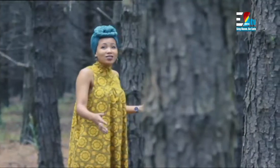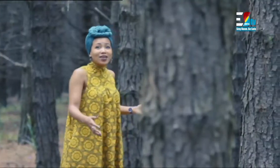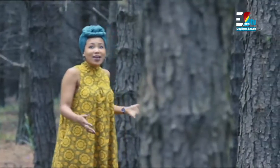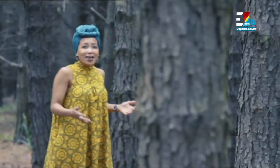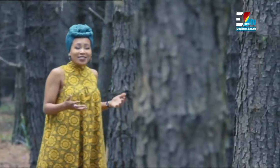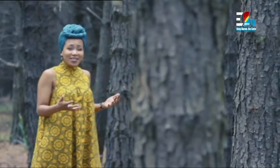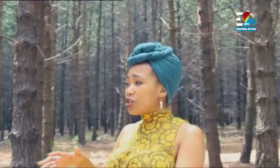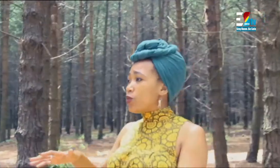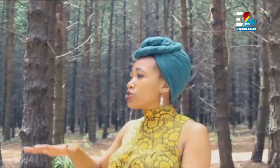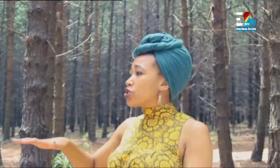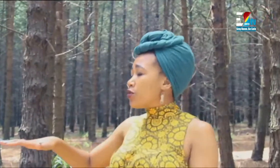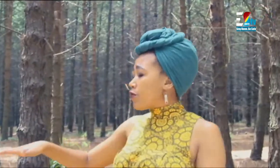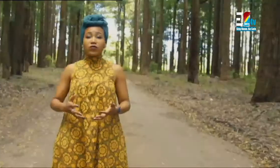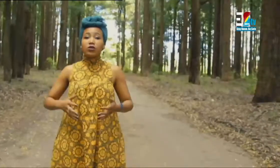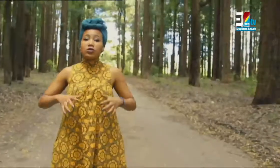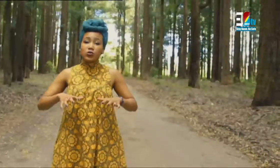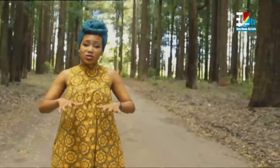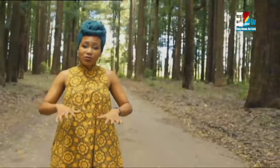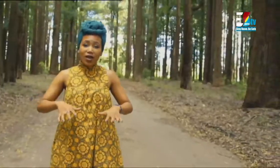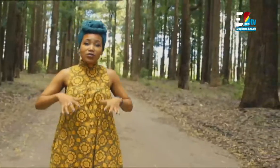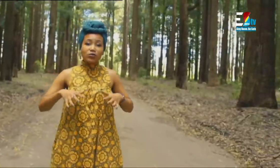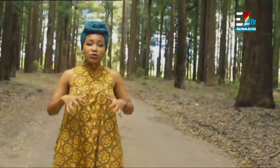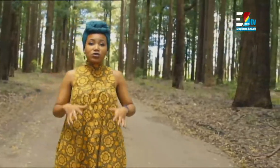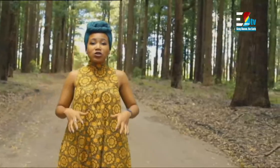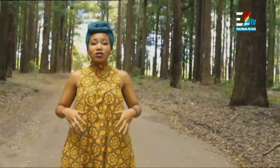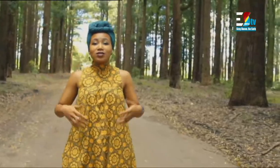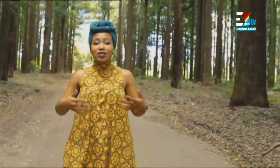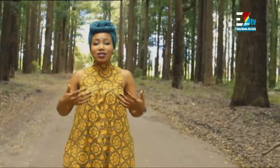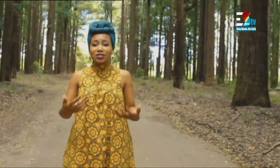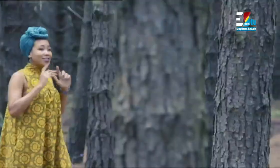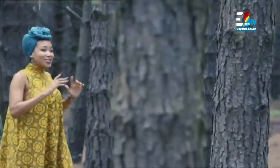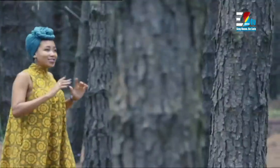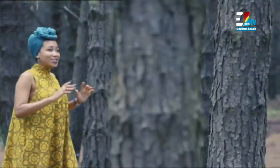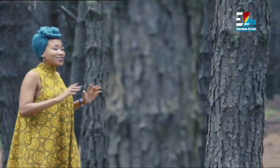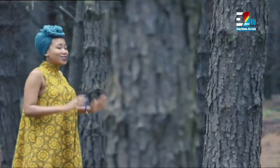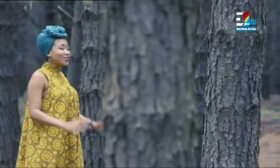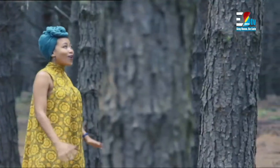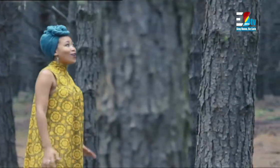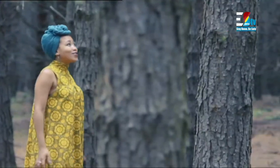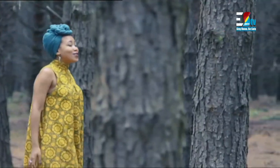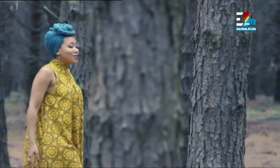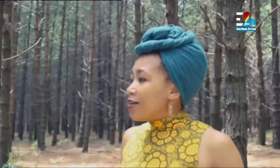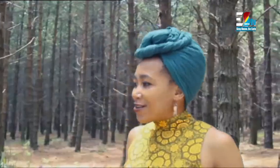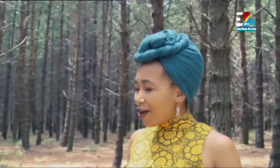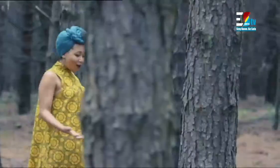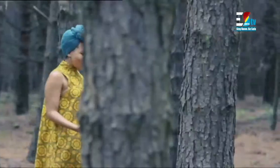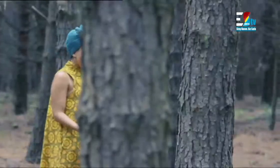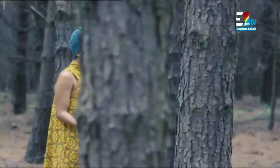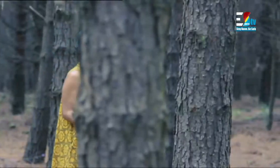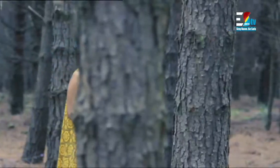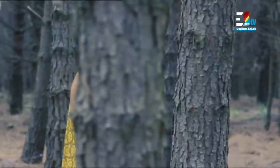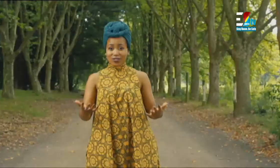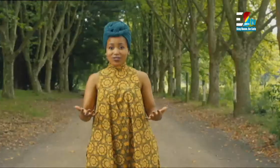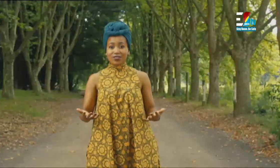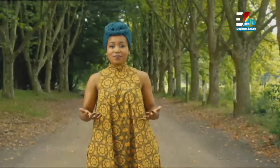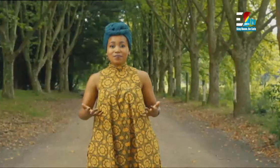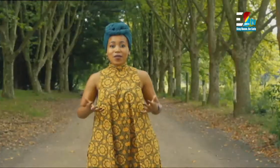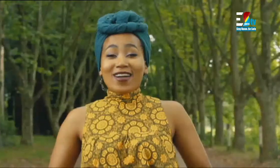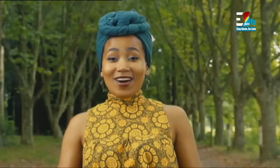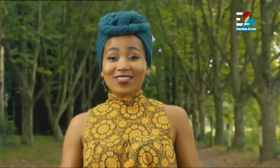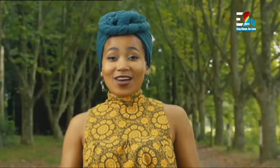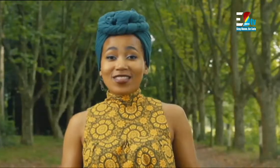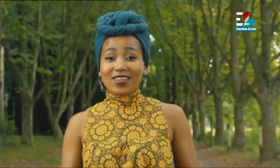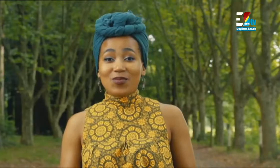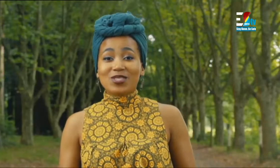for God's intention was to converse with man through his thoughts and intentions. And God saw that it was